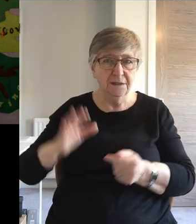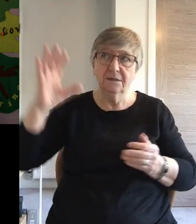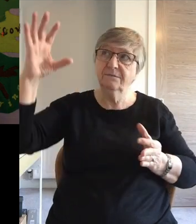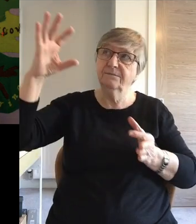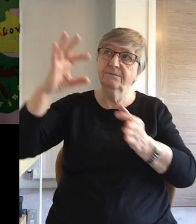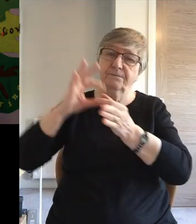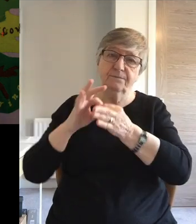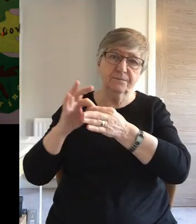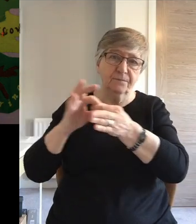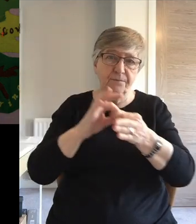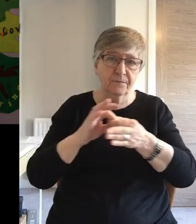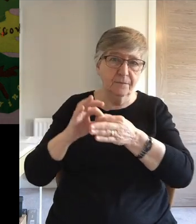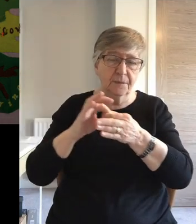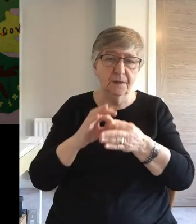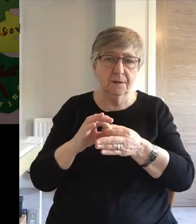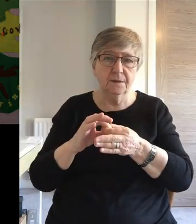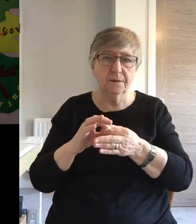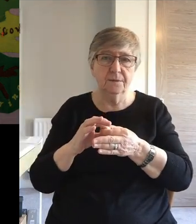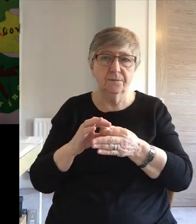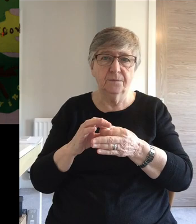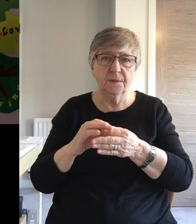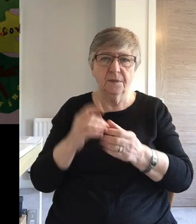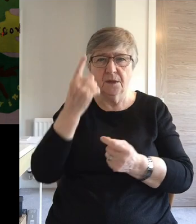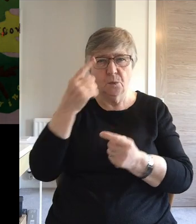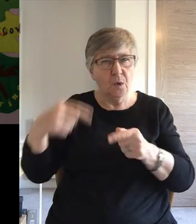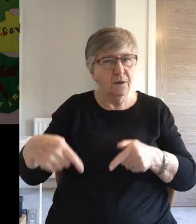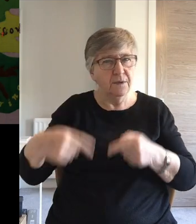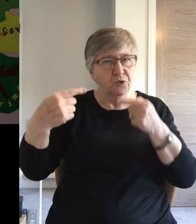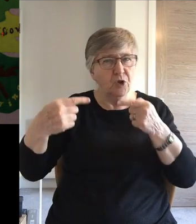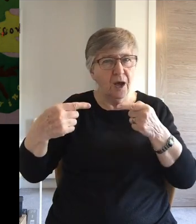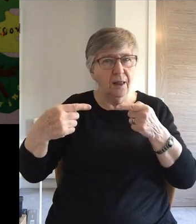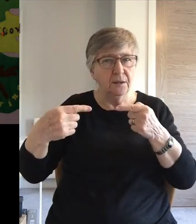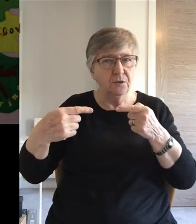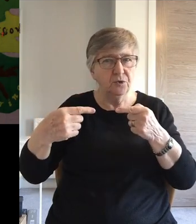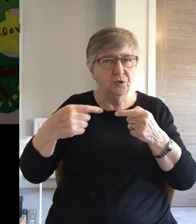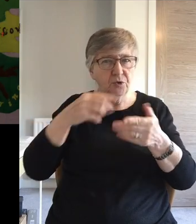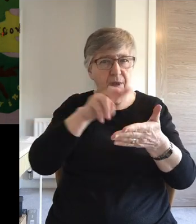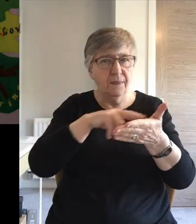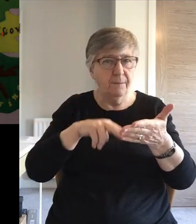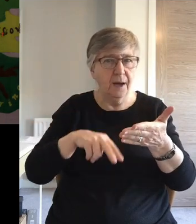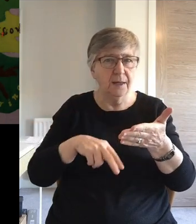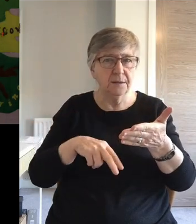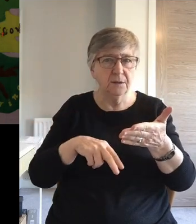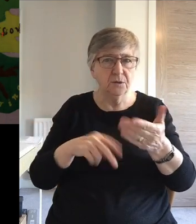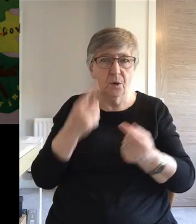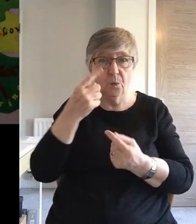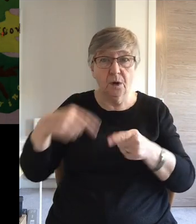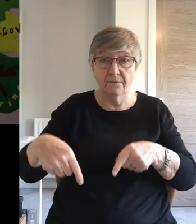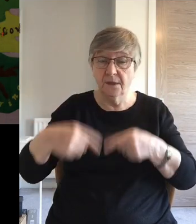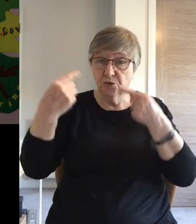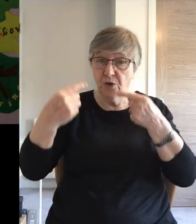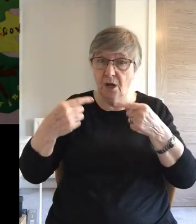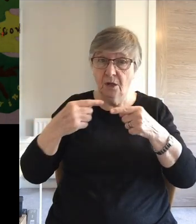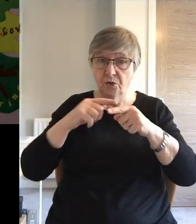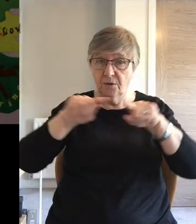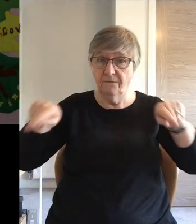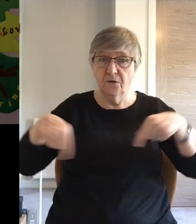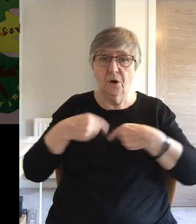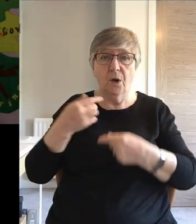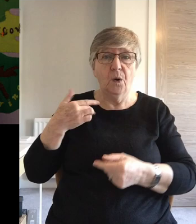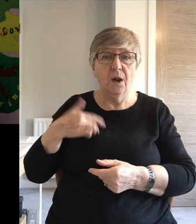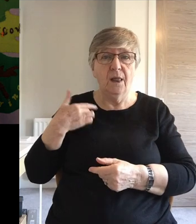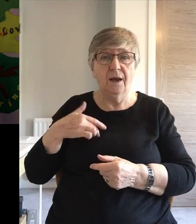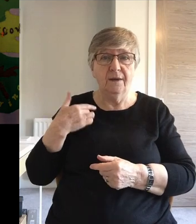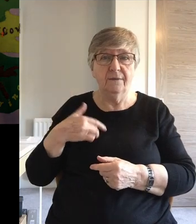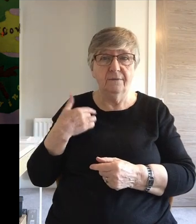to 6 of the chapter. And this is one of the challenges of the passage, and indeed one of the challenges for